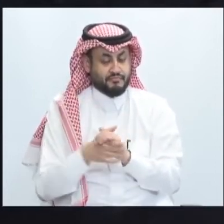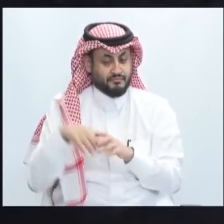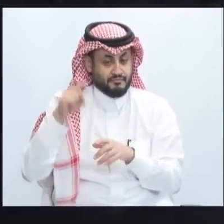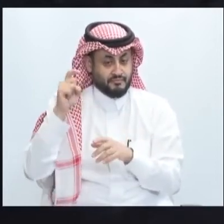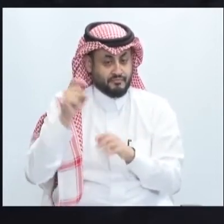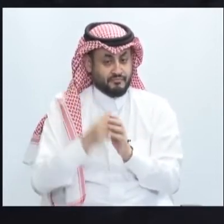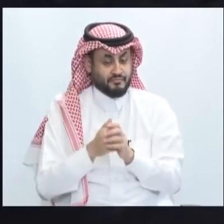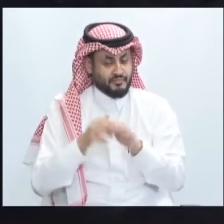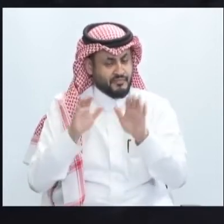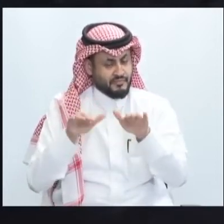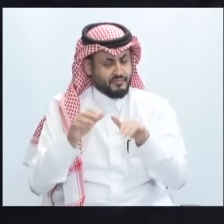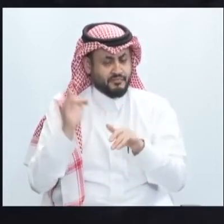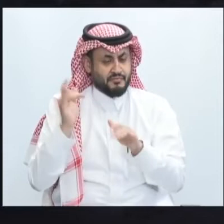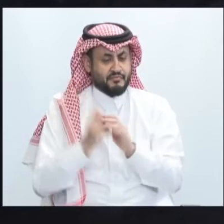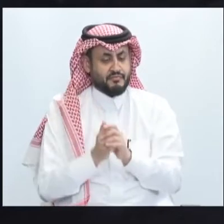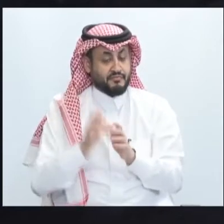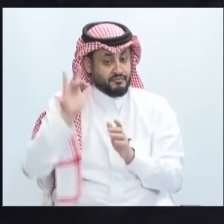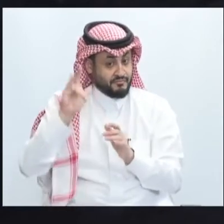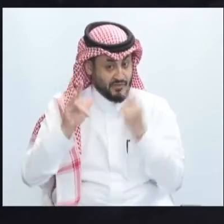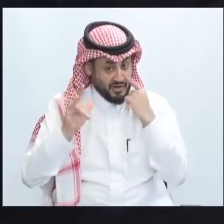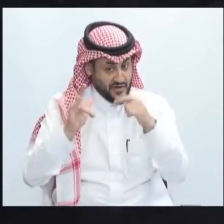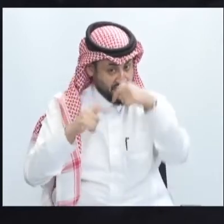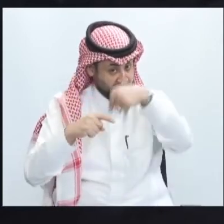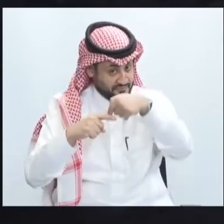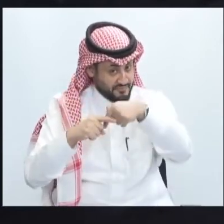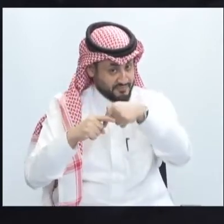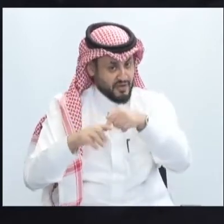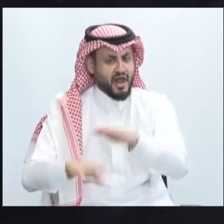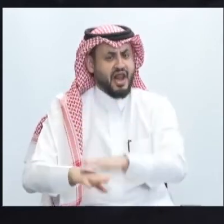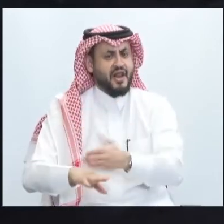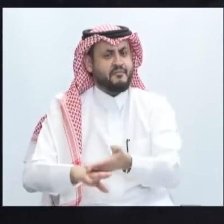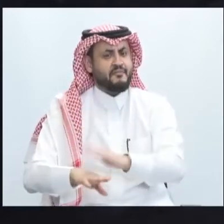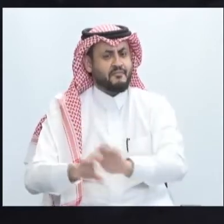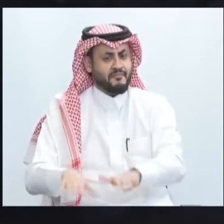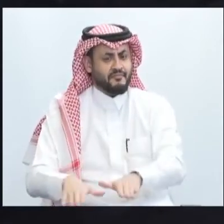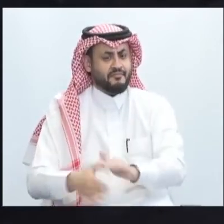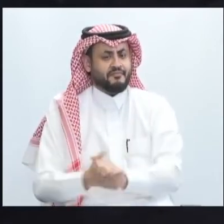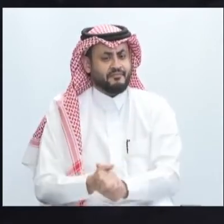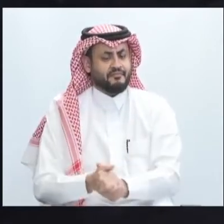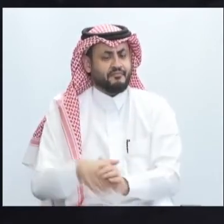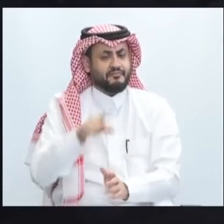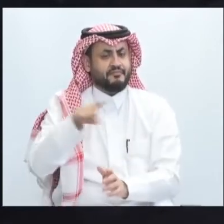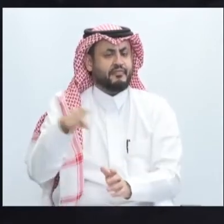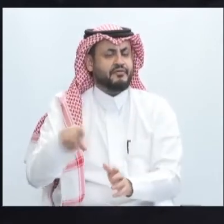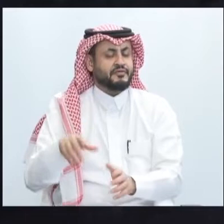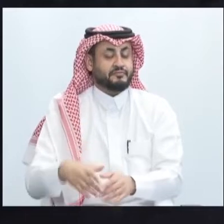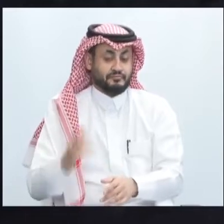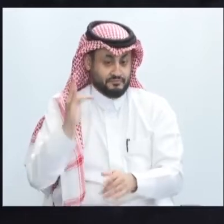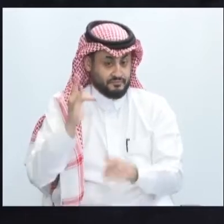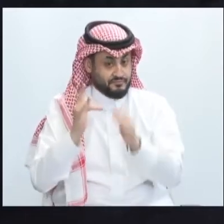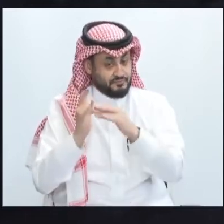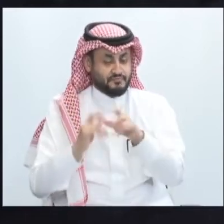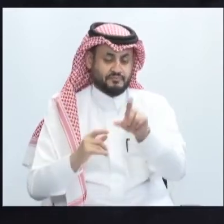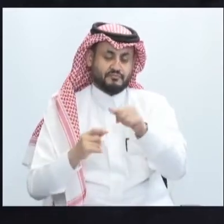X. Yes. Sit on the chair. Y. On the ground. Excellent. What about Z? Yes. Sit down